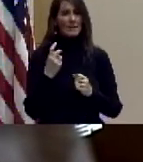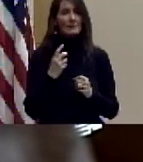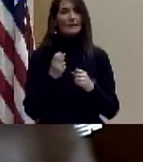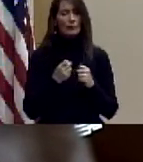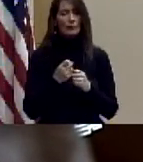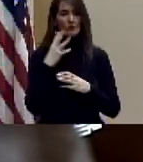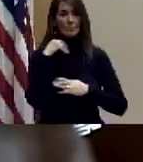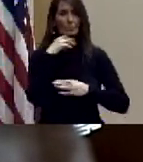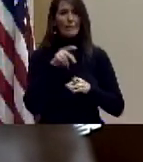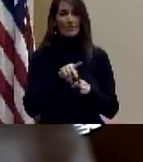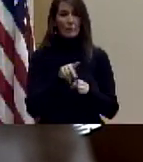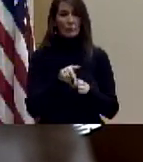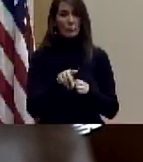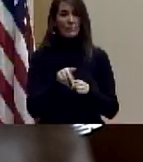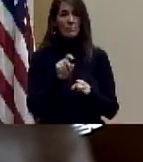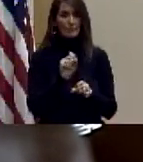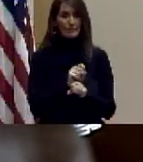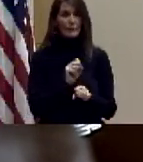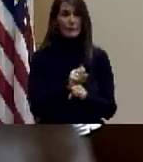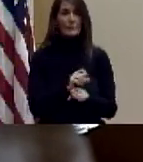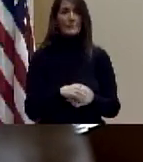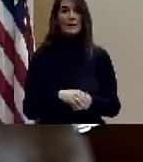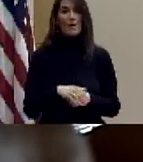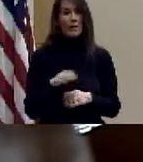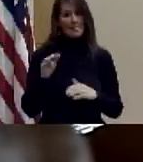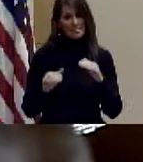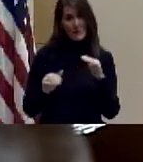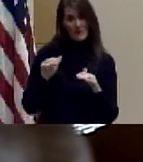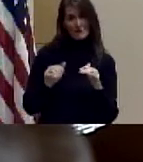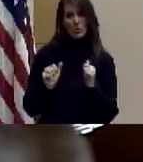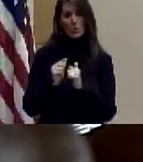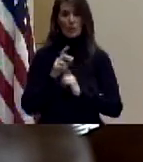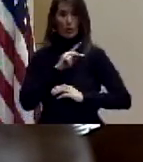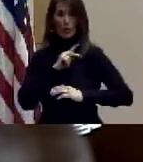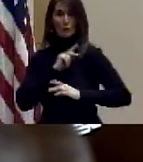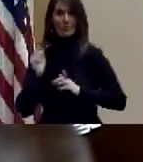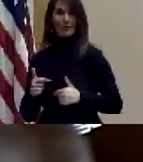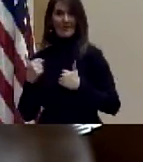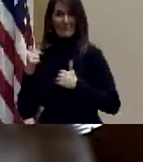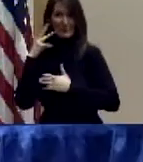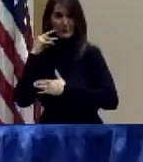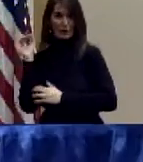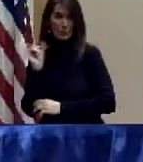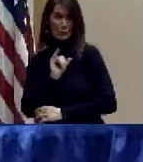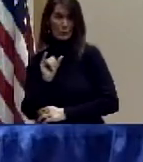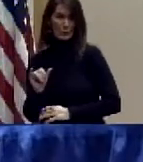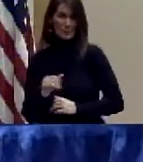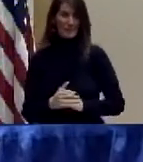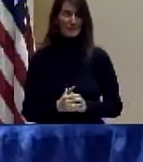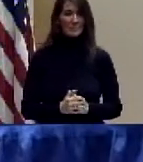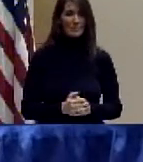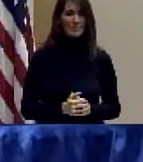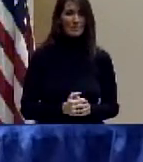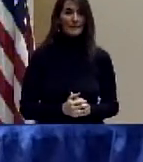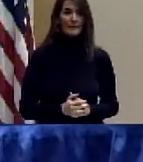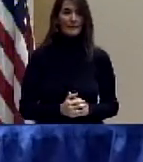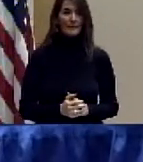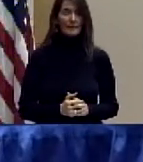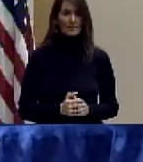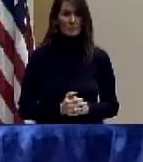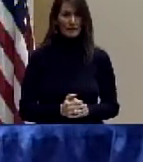legal expertise, balanced with their personal life experiences. There is